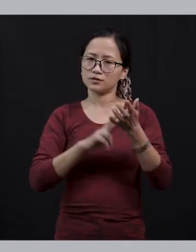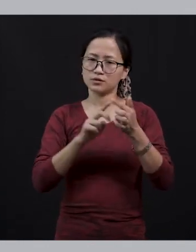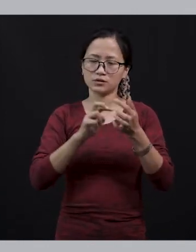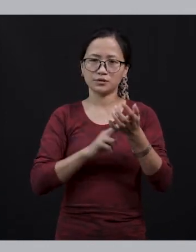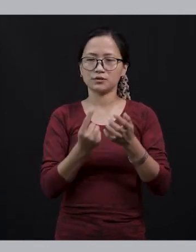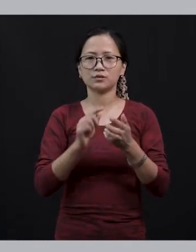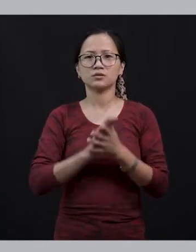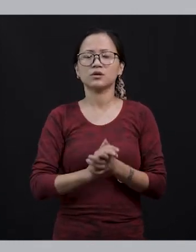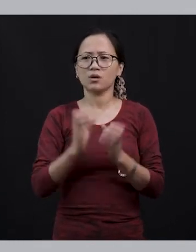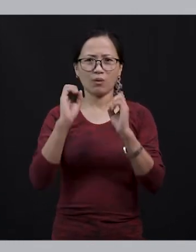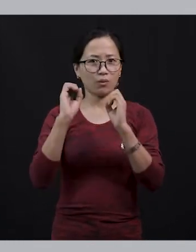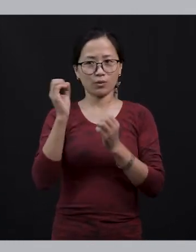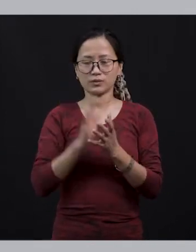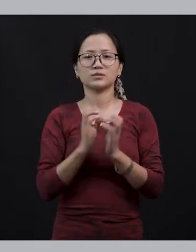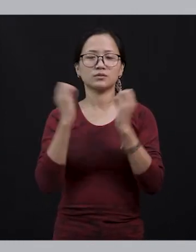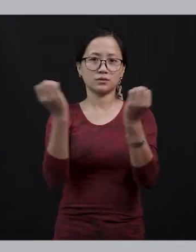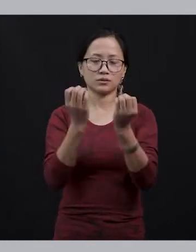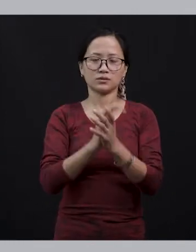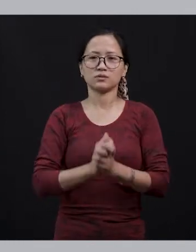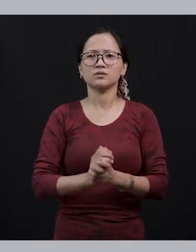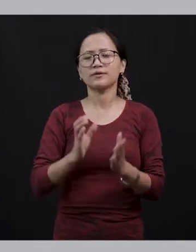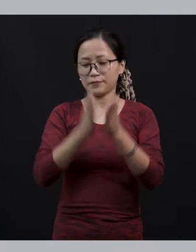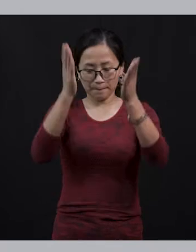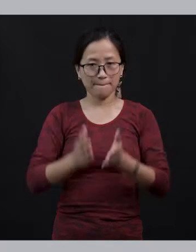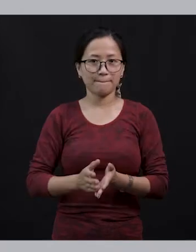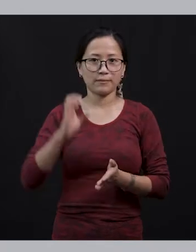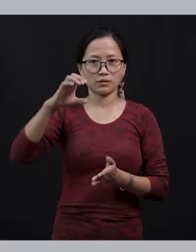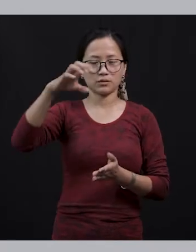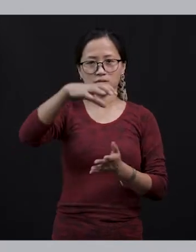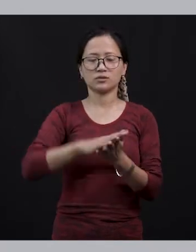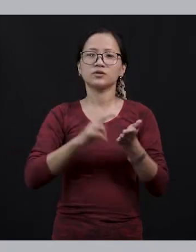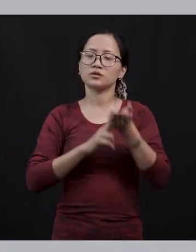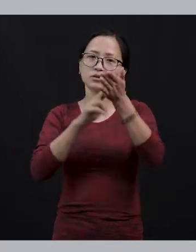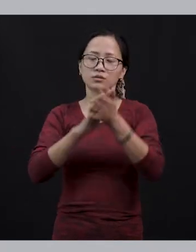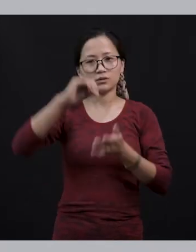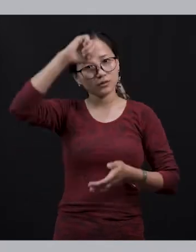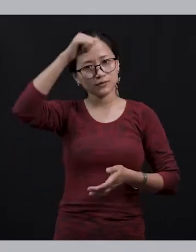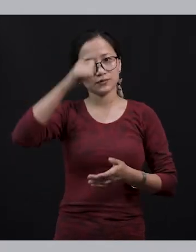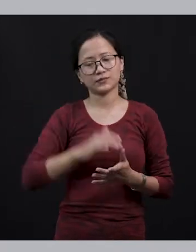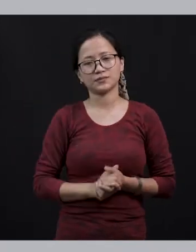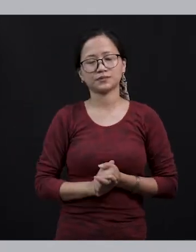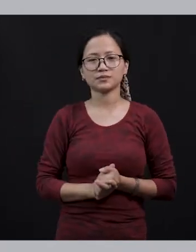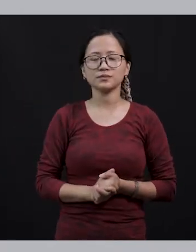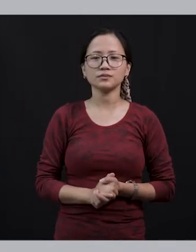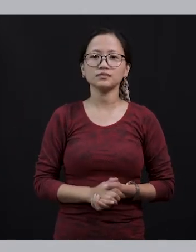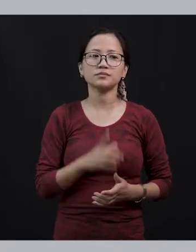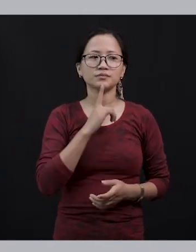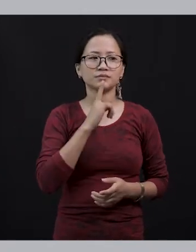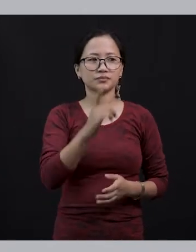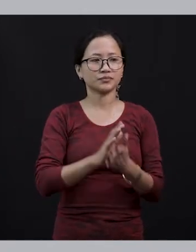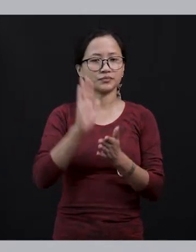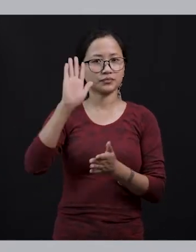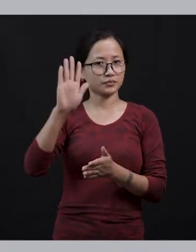They kind of organized the country, especially the northern part of India. So as I said, there